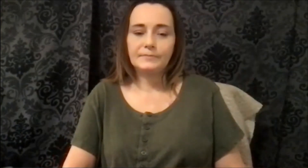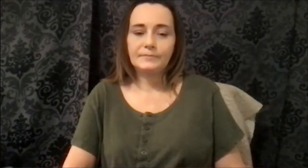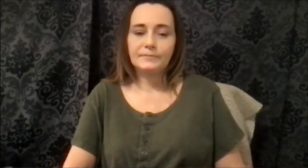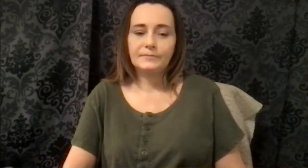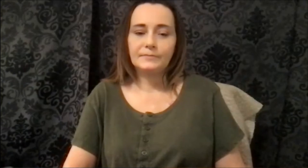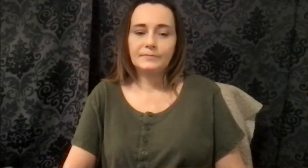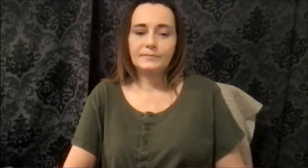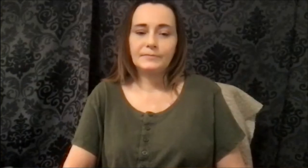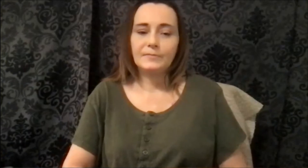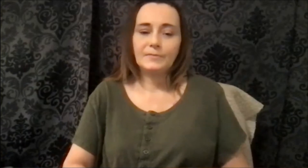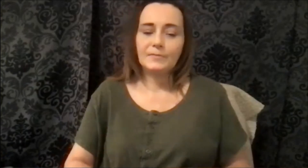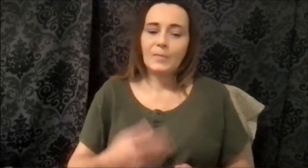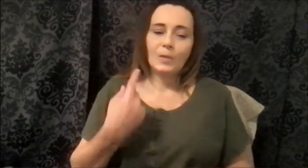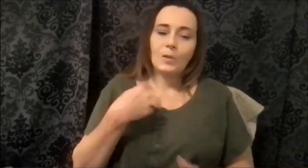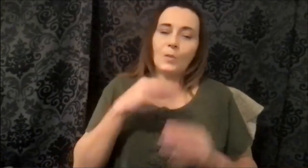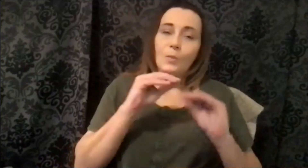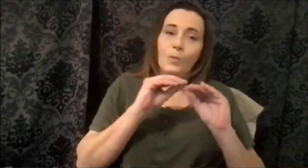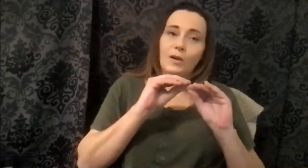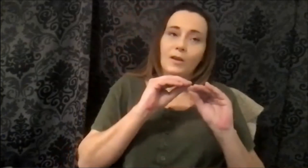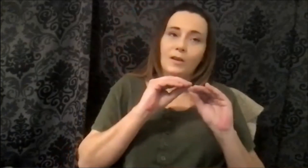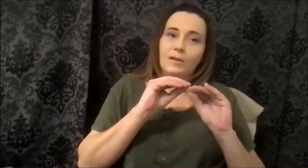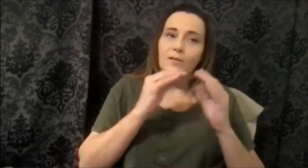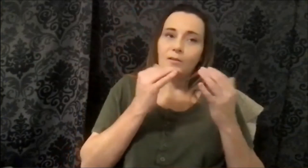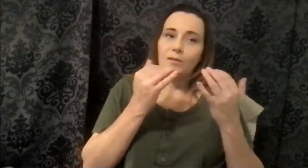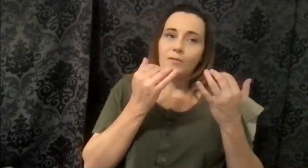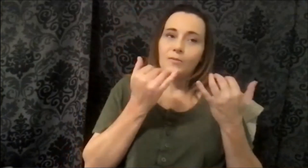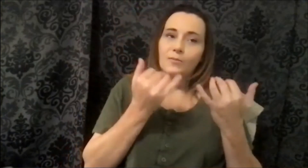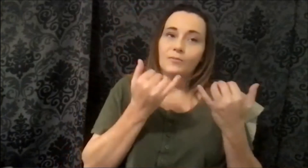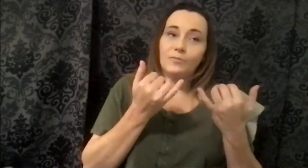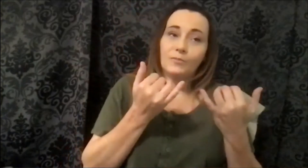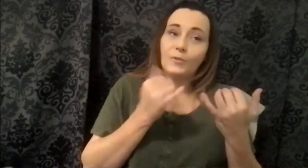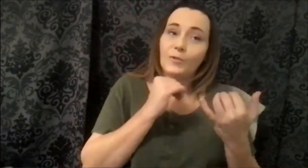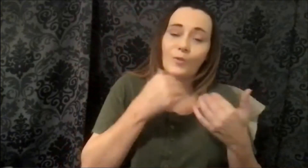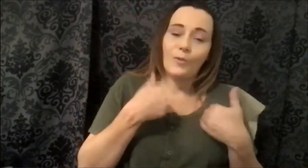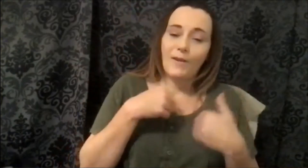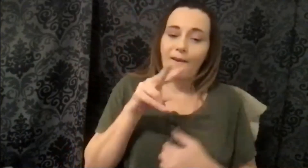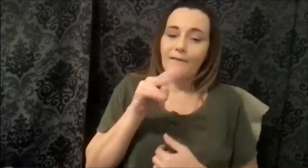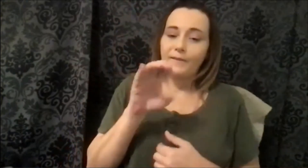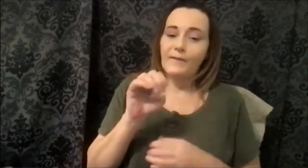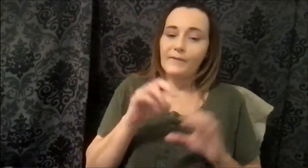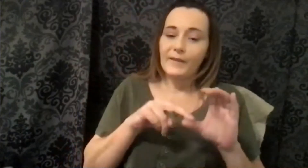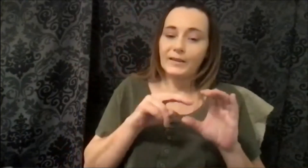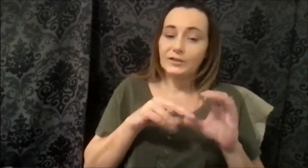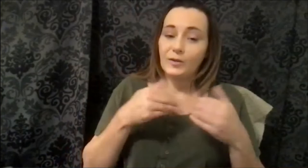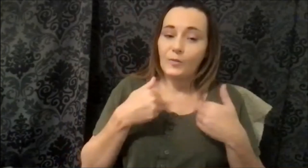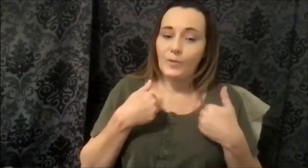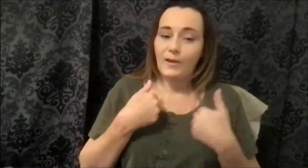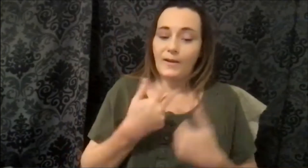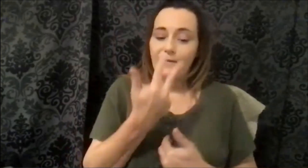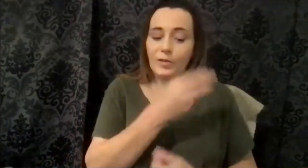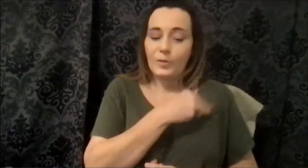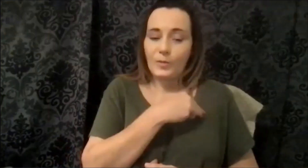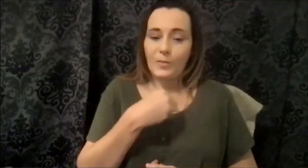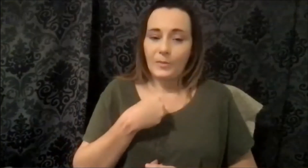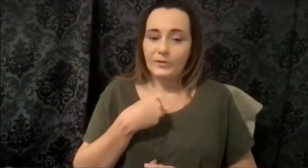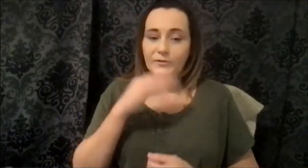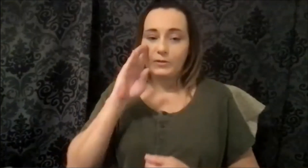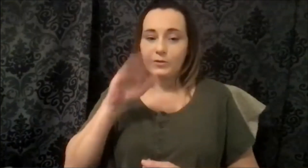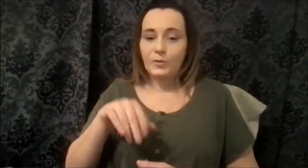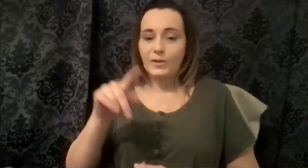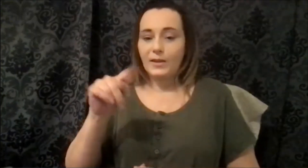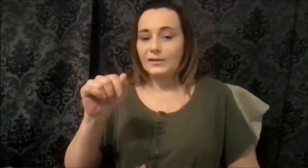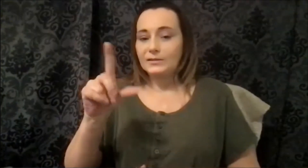off. We currently don't have a vice chair. We have there's 3 members of the EC. As you all know, Tally passed away as